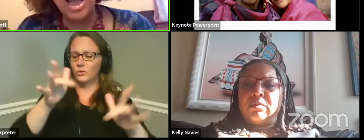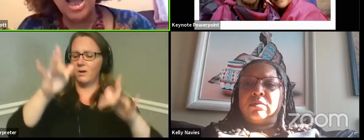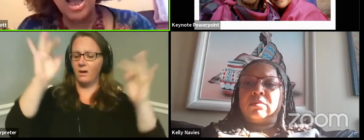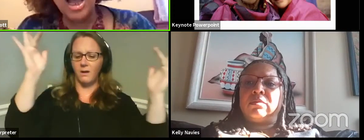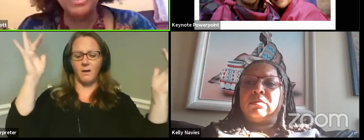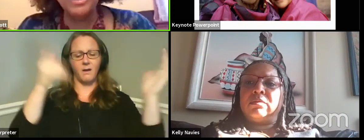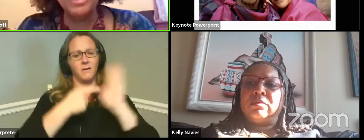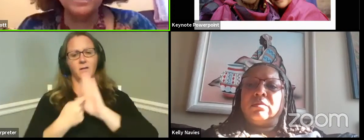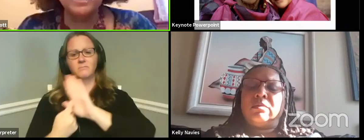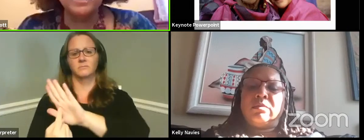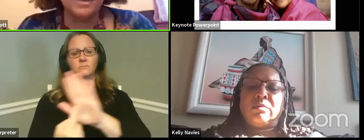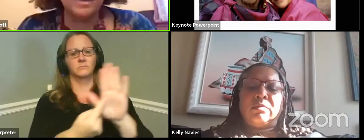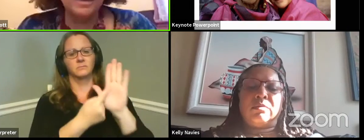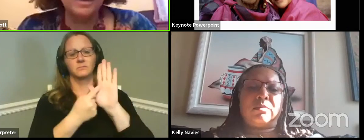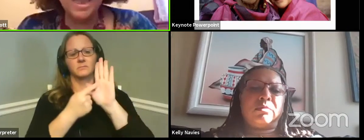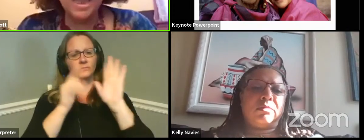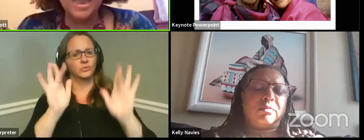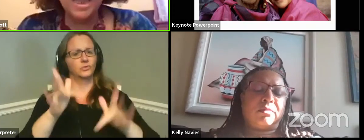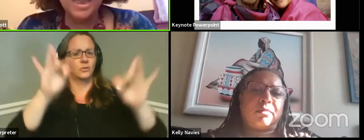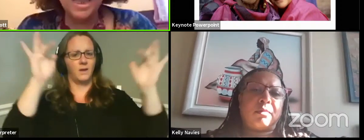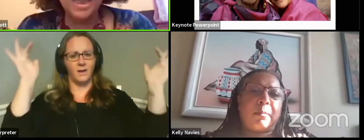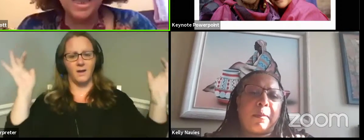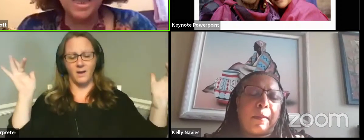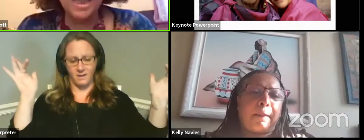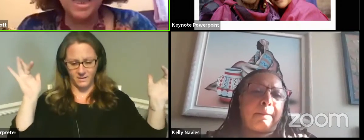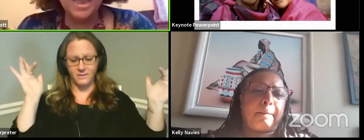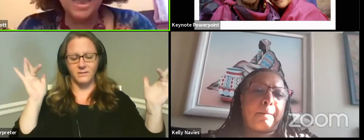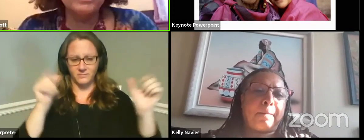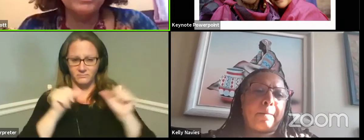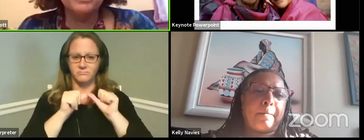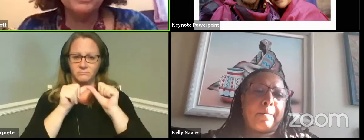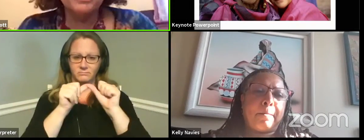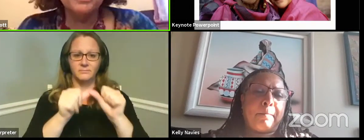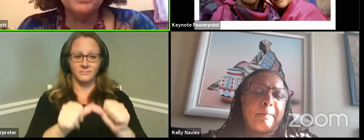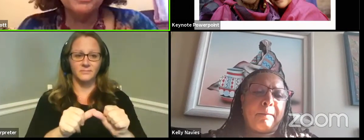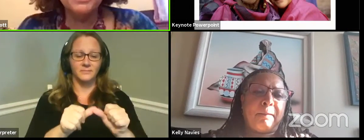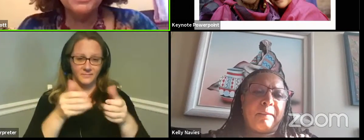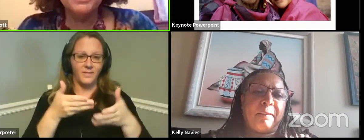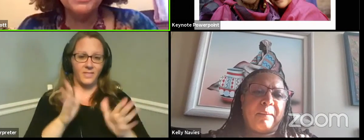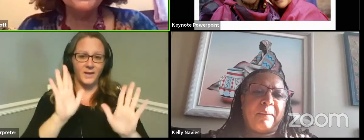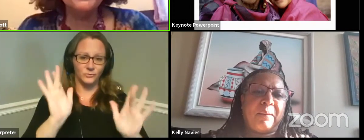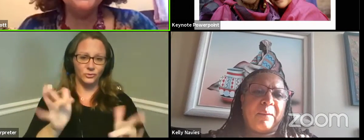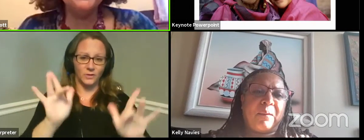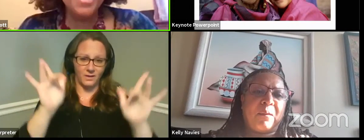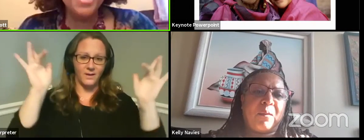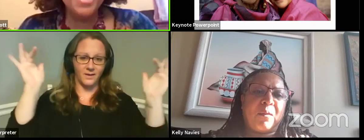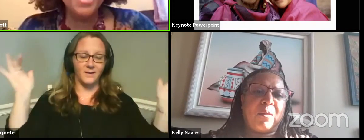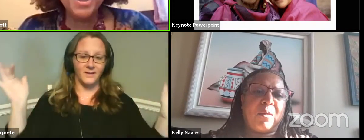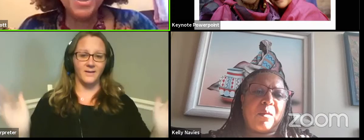it shine. Let it shine. Let it